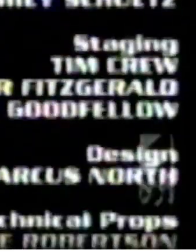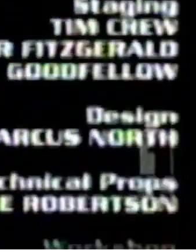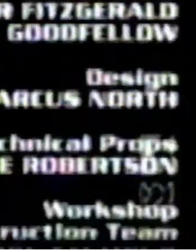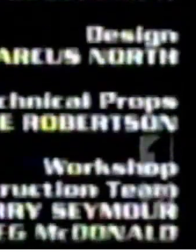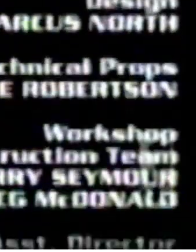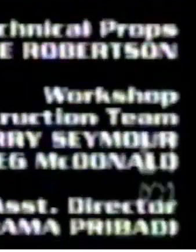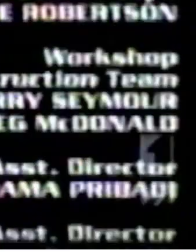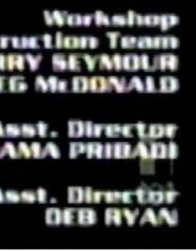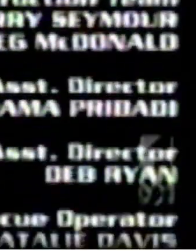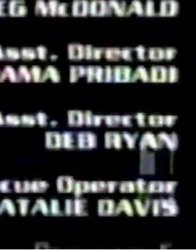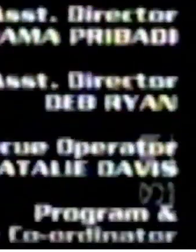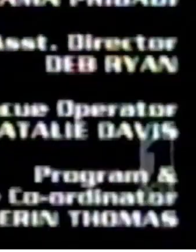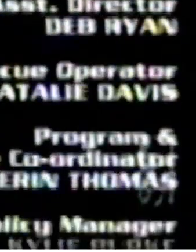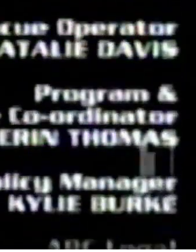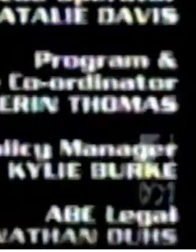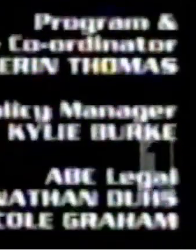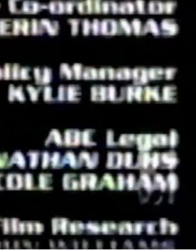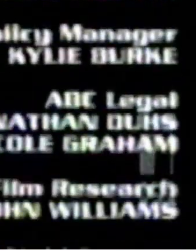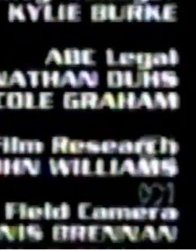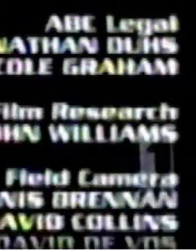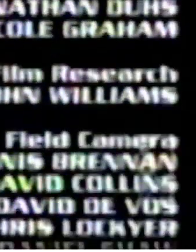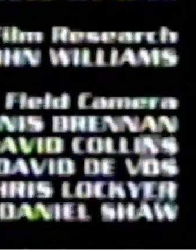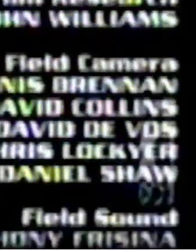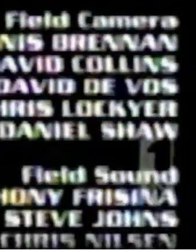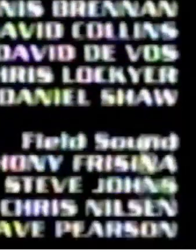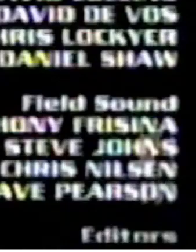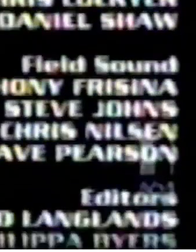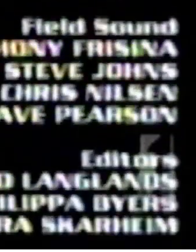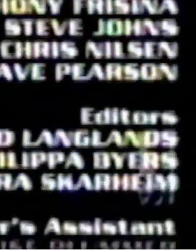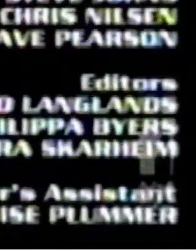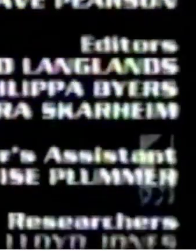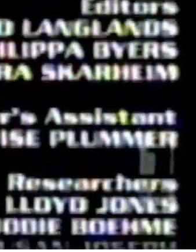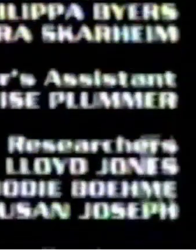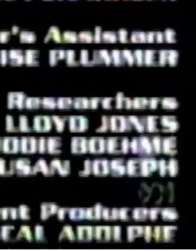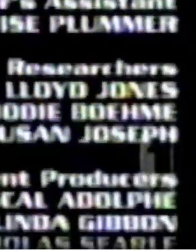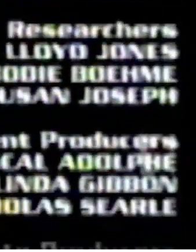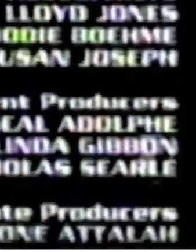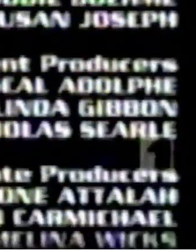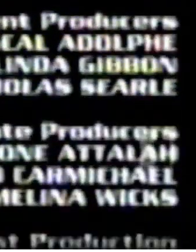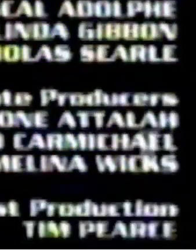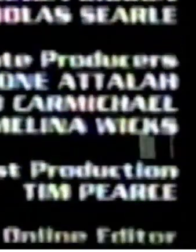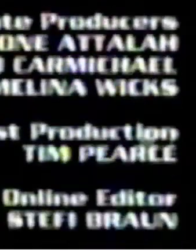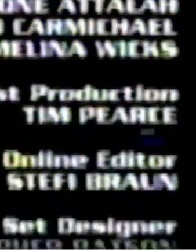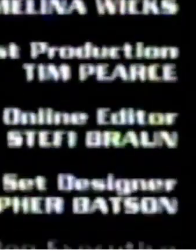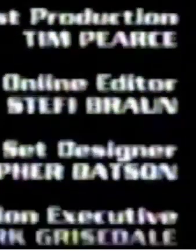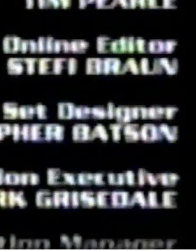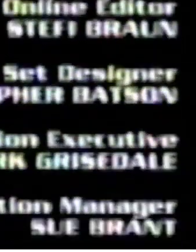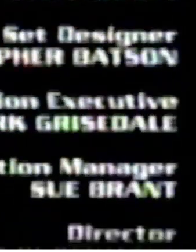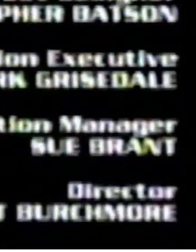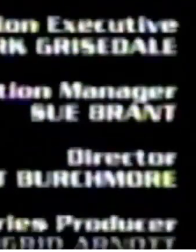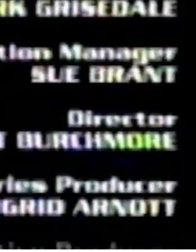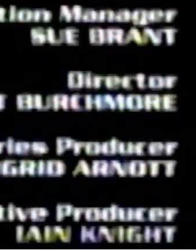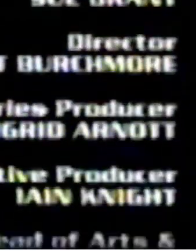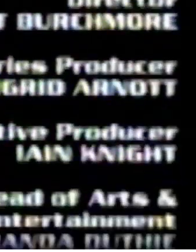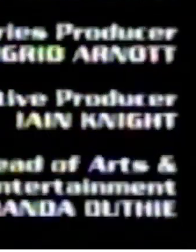But what did you pick as the People's Choice? There was the Sheer Easy, the Scribe Mate and the Lightweight Panel Brace, and you picked